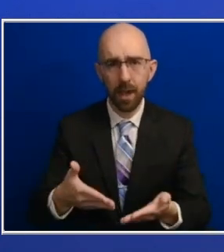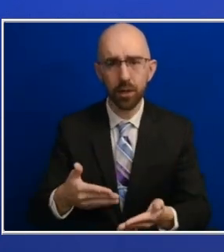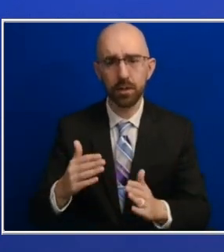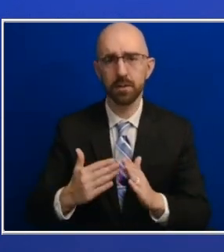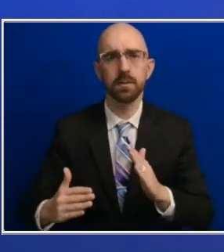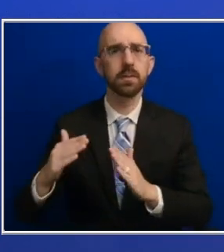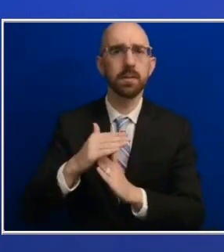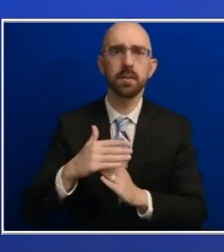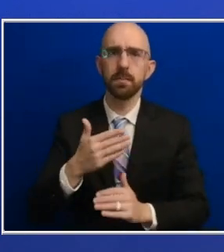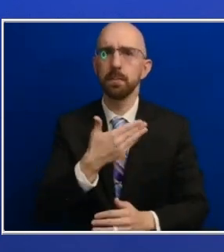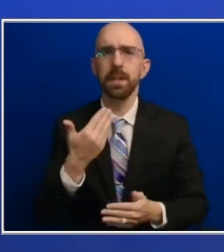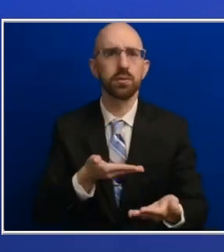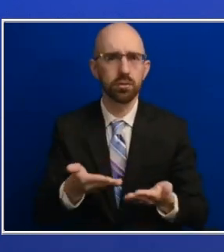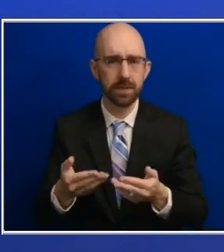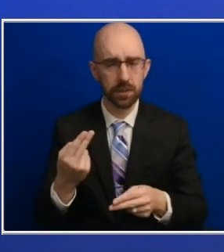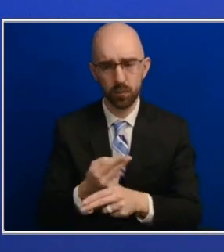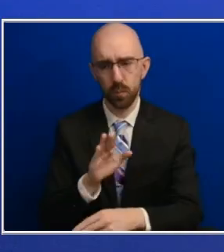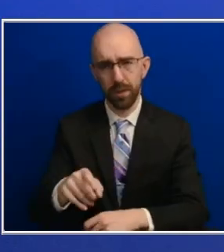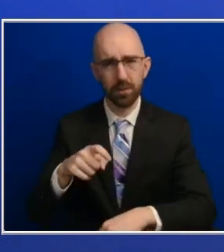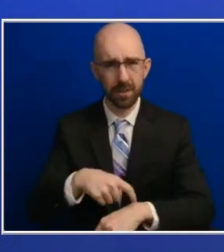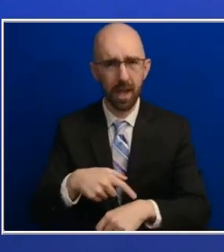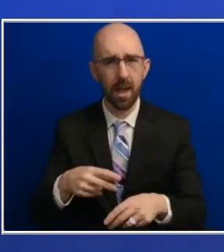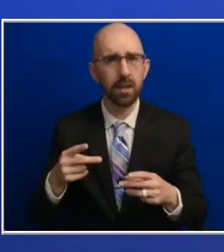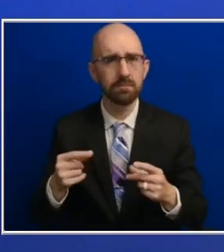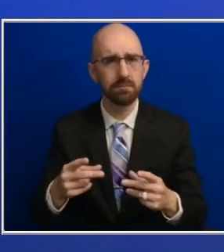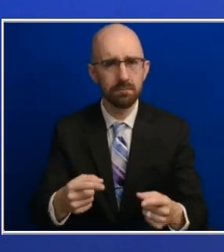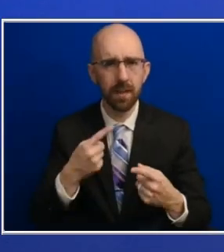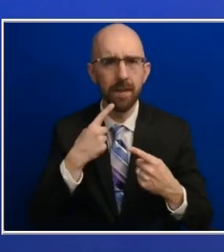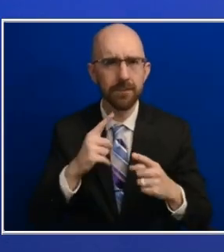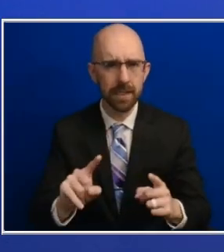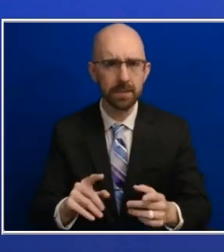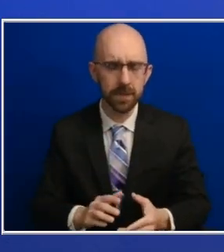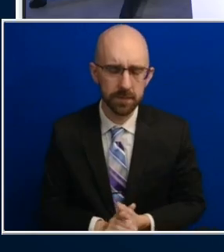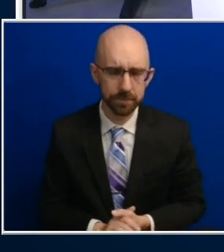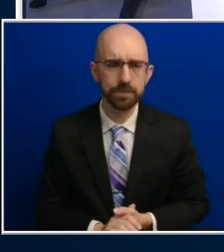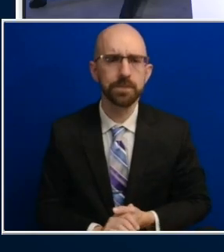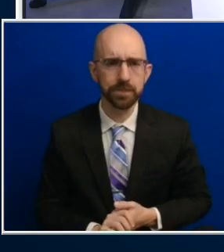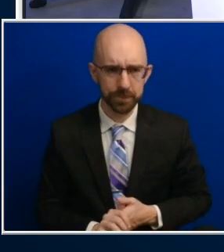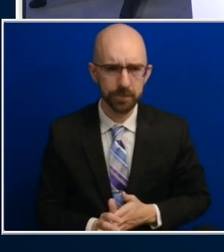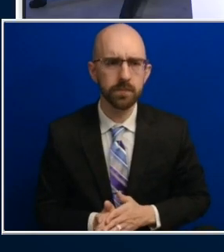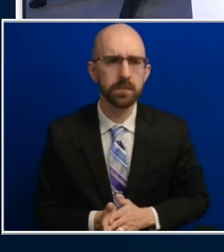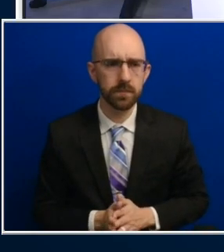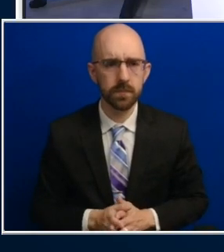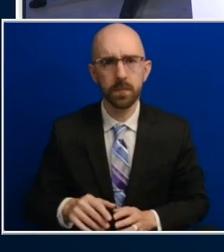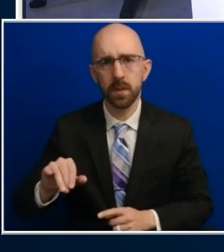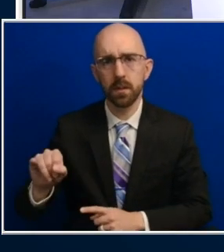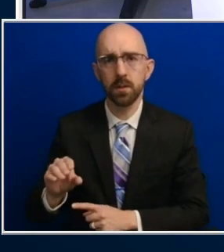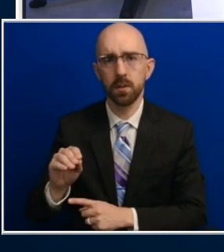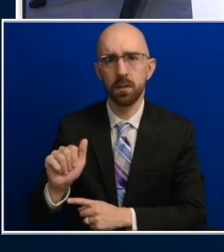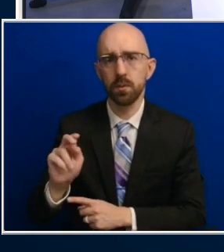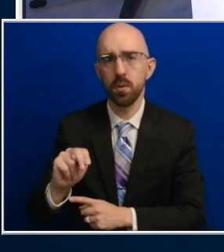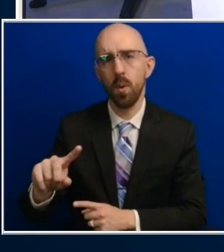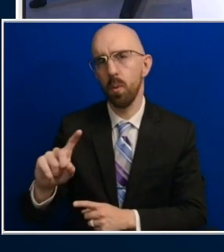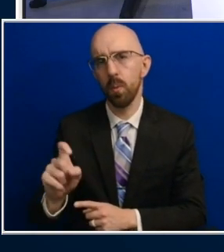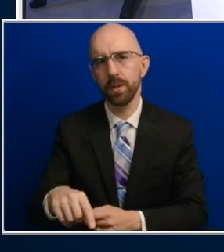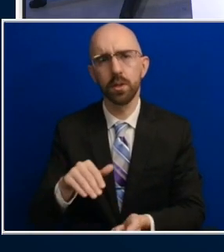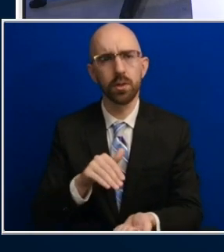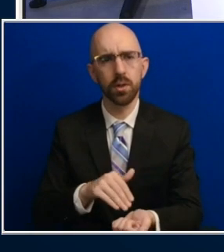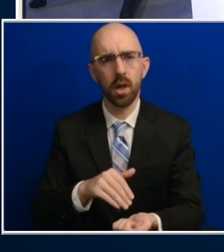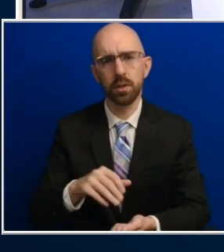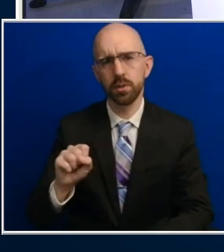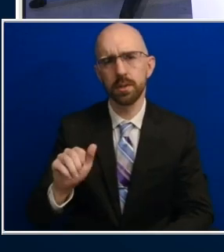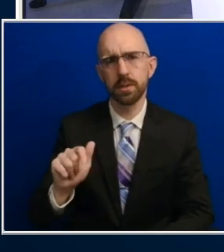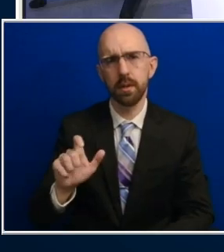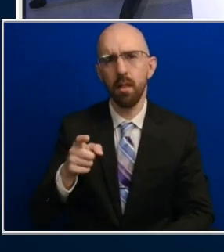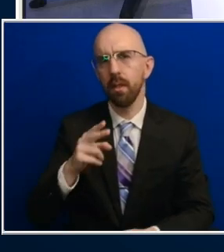use their time efficiently and effectively. Joan has a question, and Dr. Sale, you mentioned scribes.